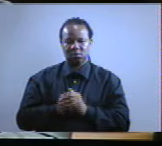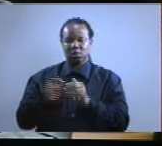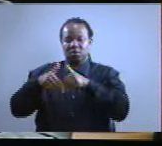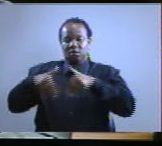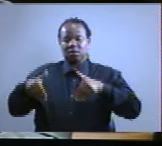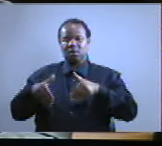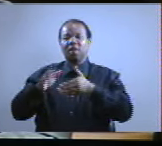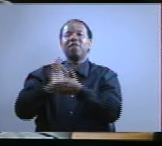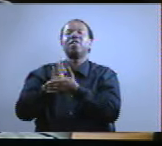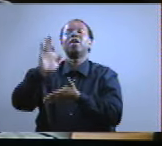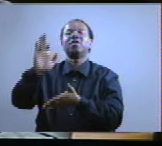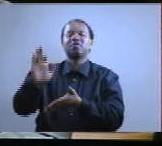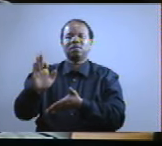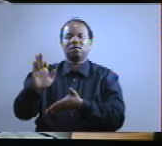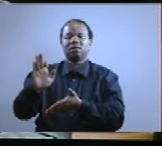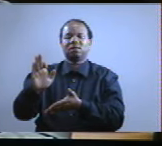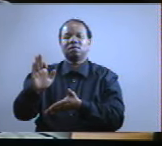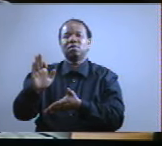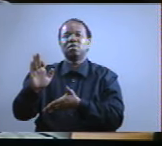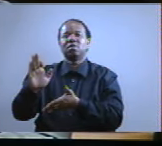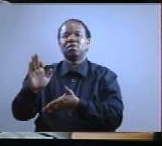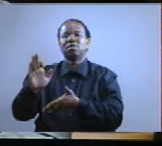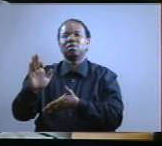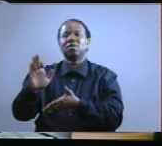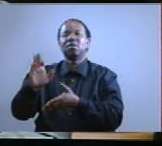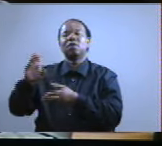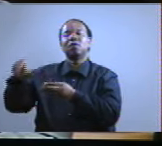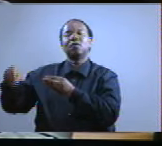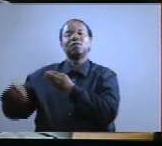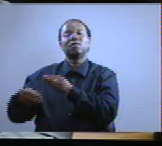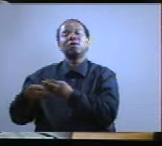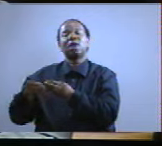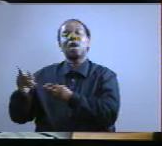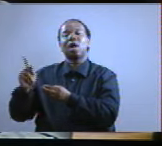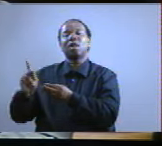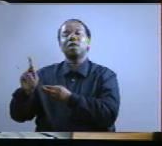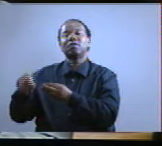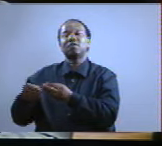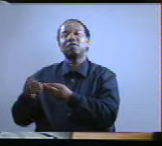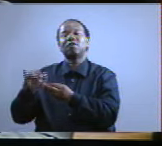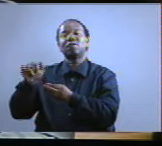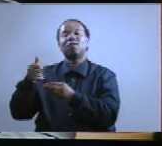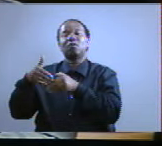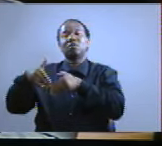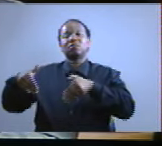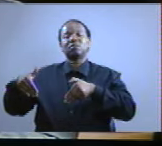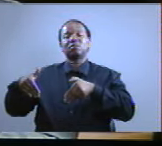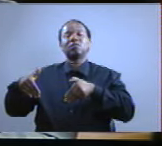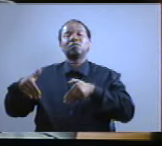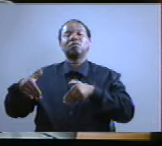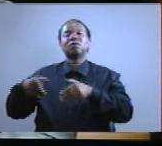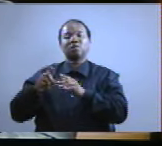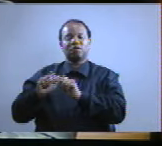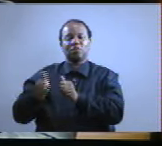Abstentions, 13. We will include Honorable Kalyan's vote. That's 14 abstentions in terms of the